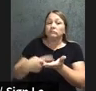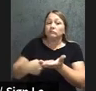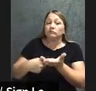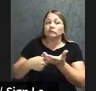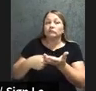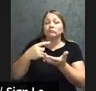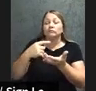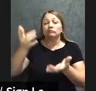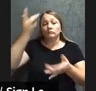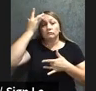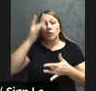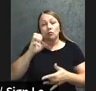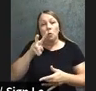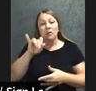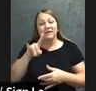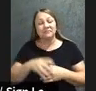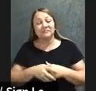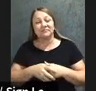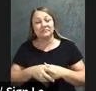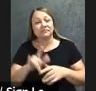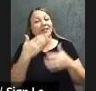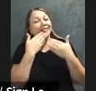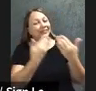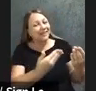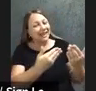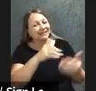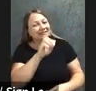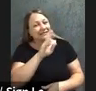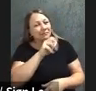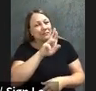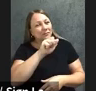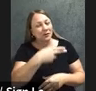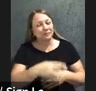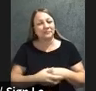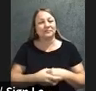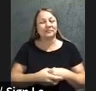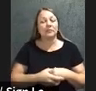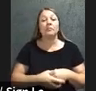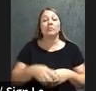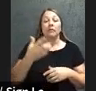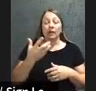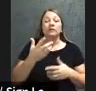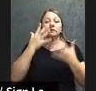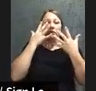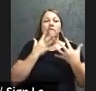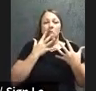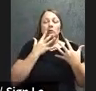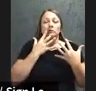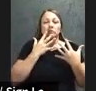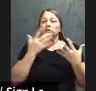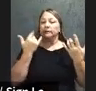COVID. Thanks, Debra. As you mentioned, unfortunately, COVID-19 is still with